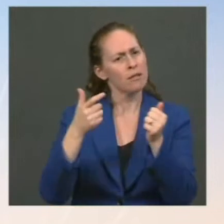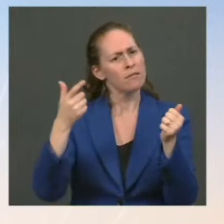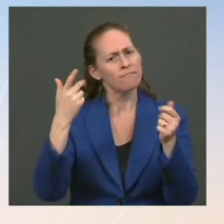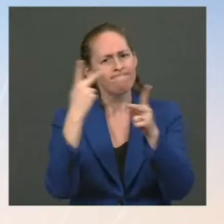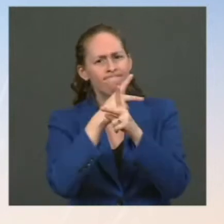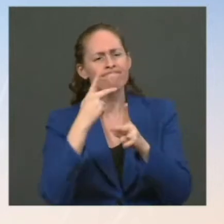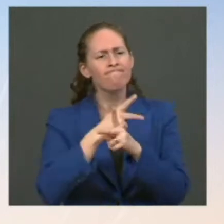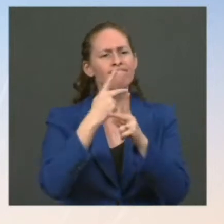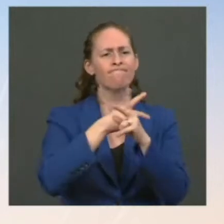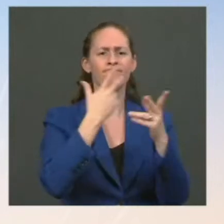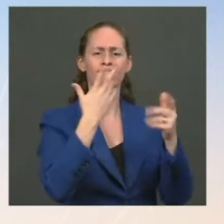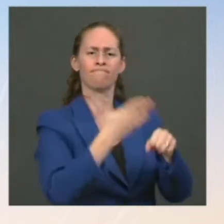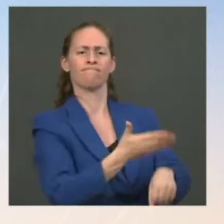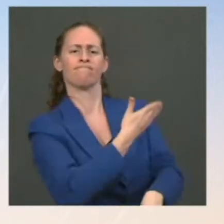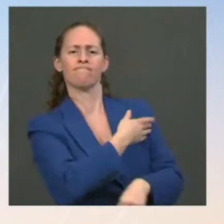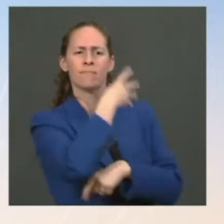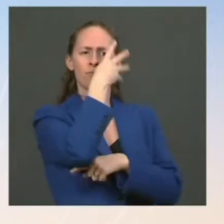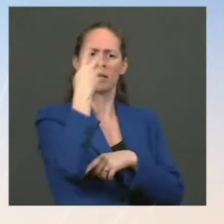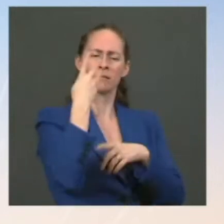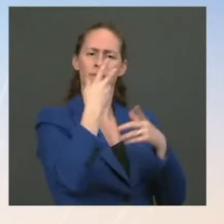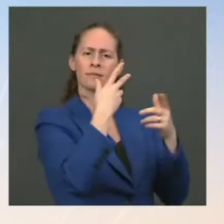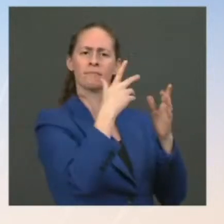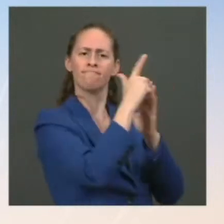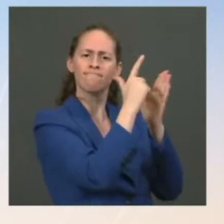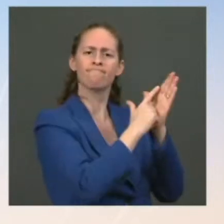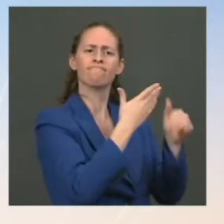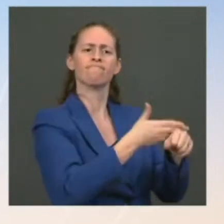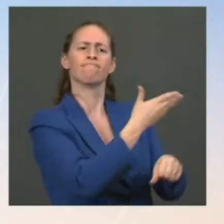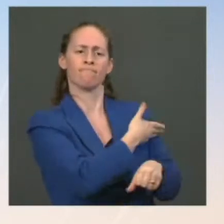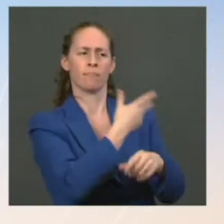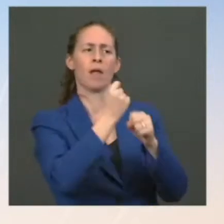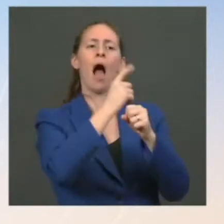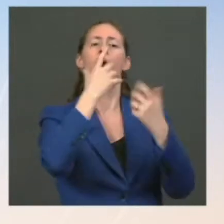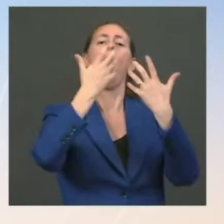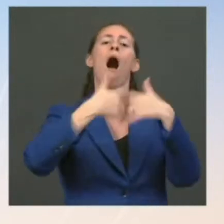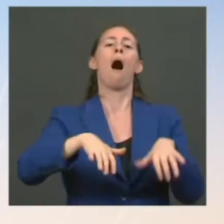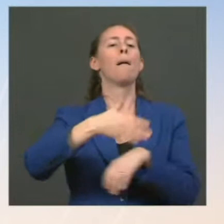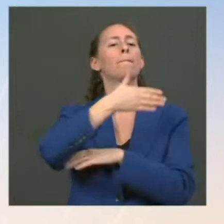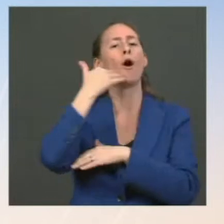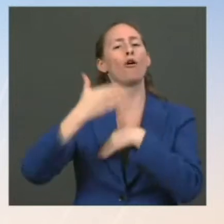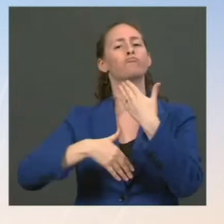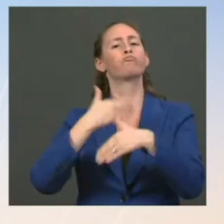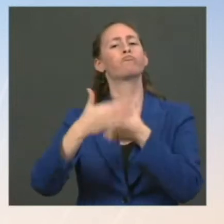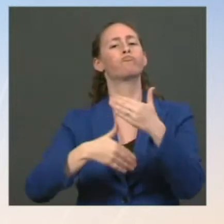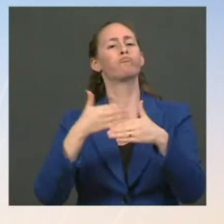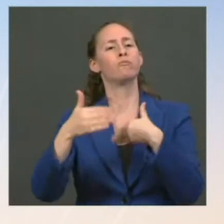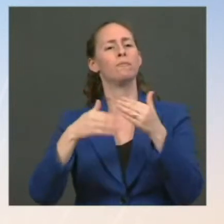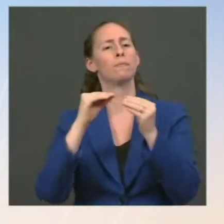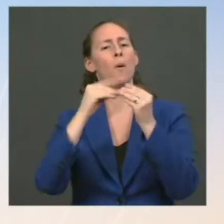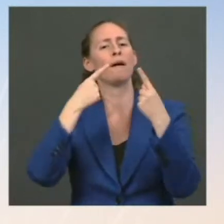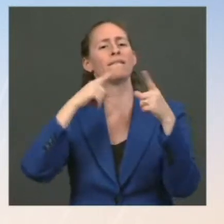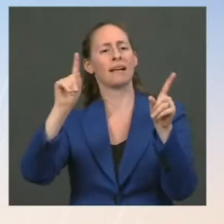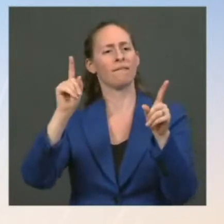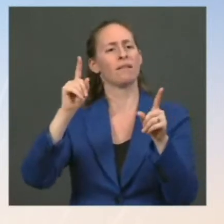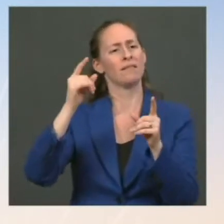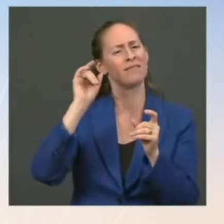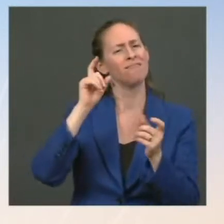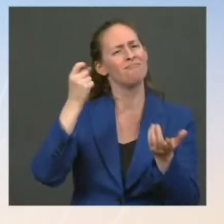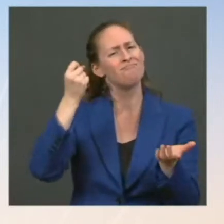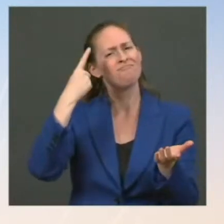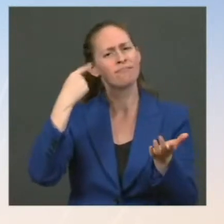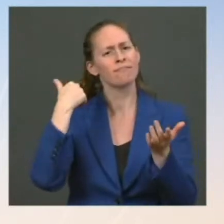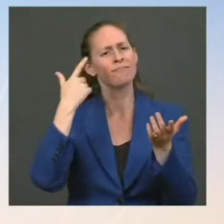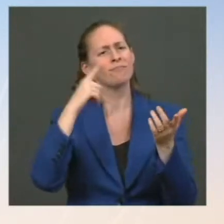reform passed and make the system work and make it operational. Well, we can have border restrictions that make sense. We can have